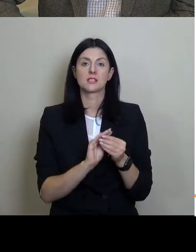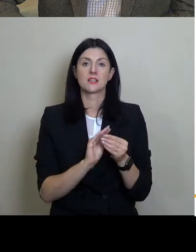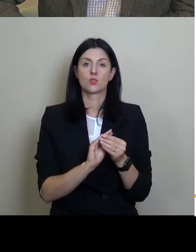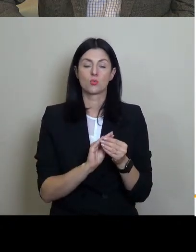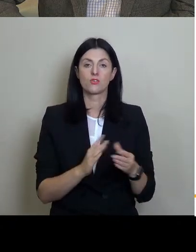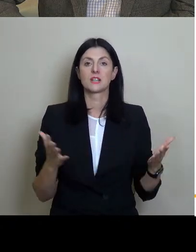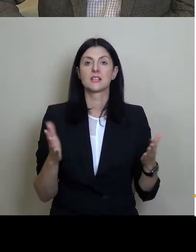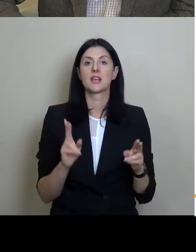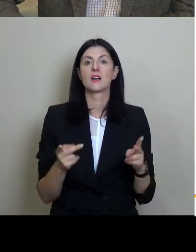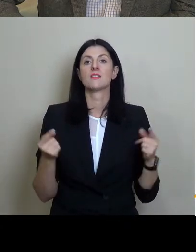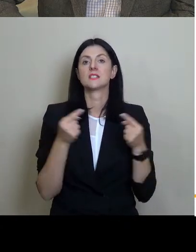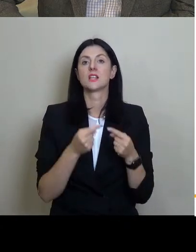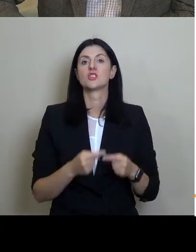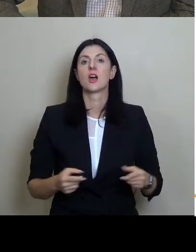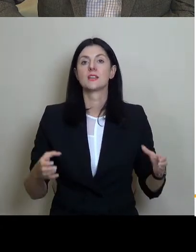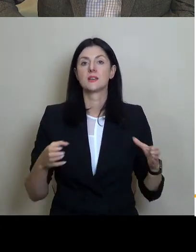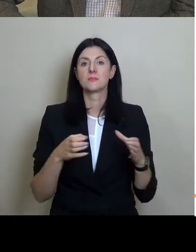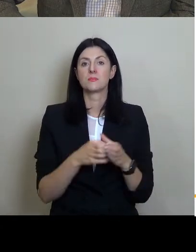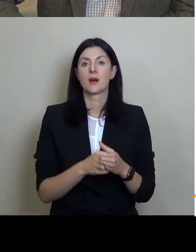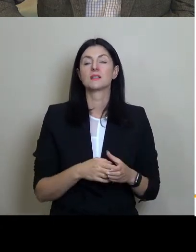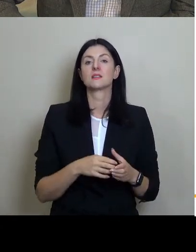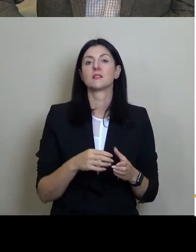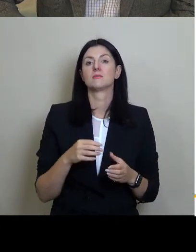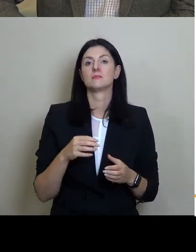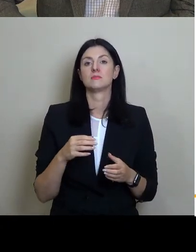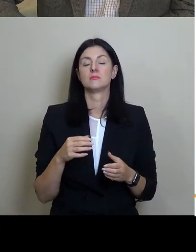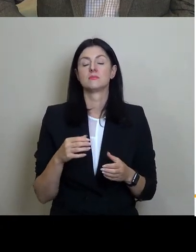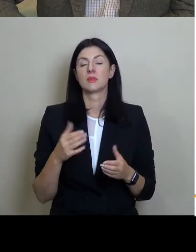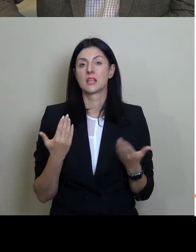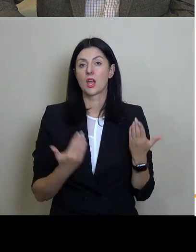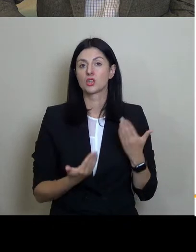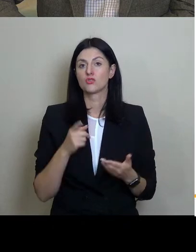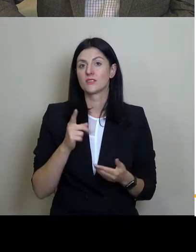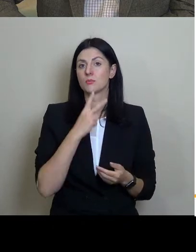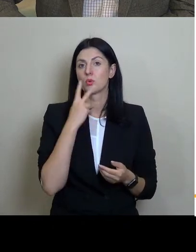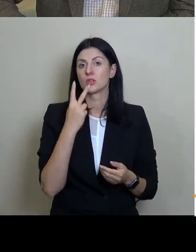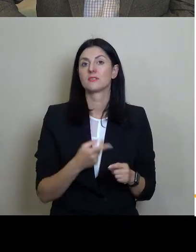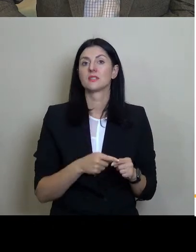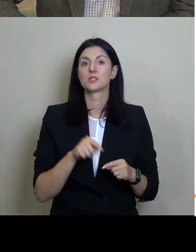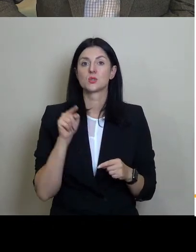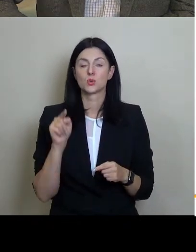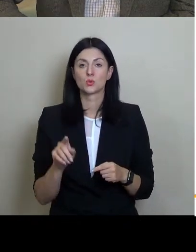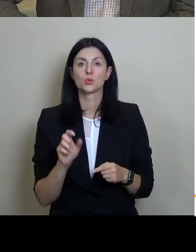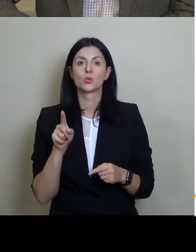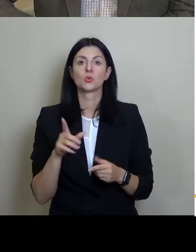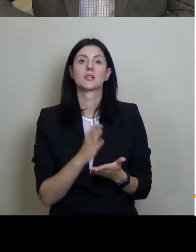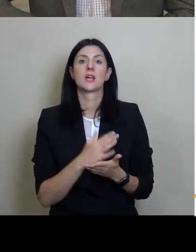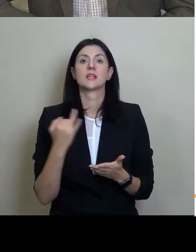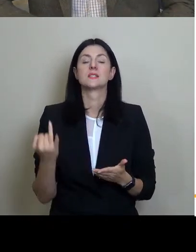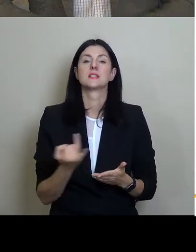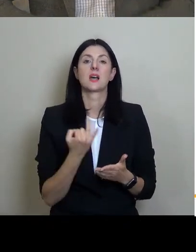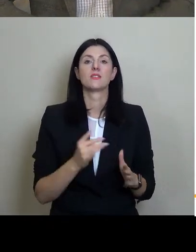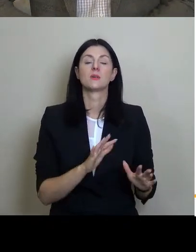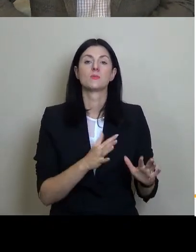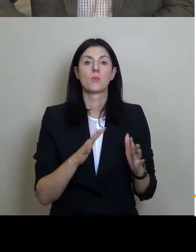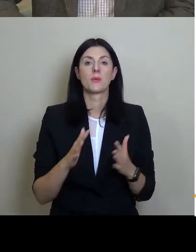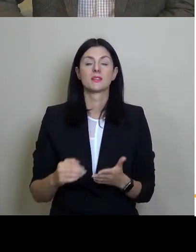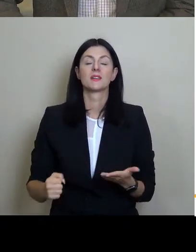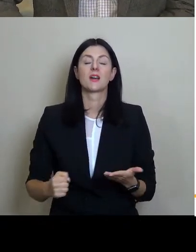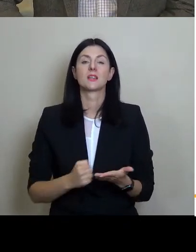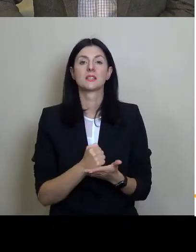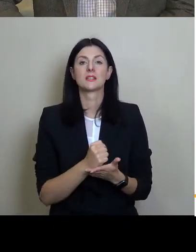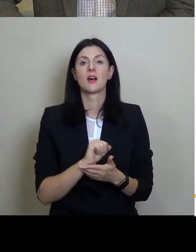25% remains in accordance with the order which has been identified by the party. Yes, that's true. If you look at